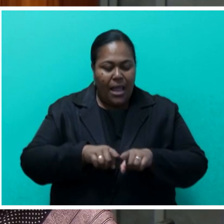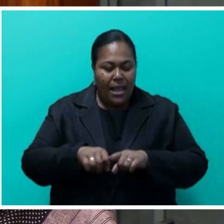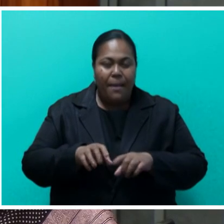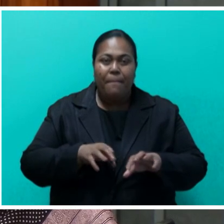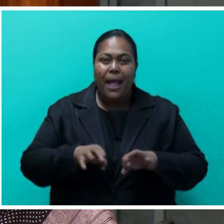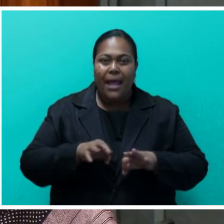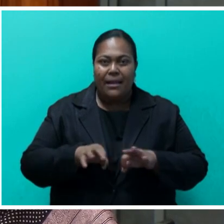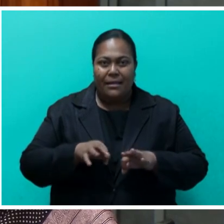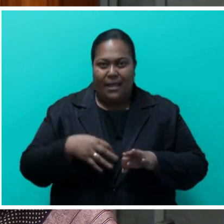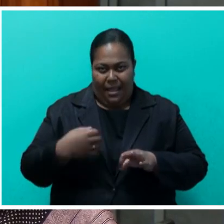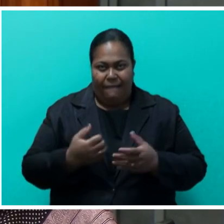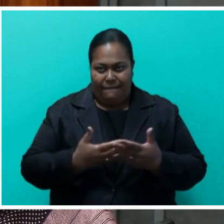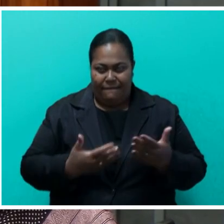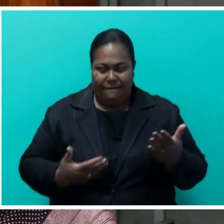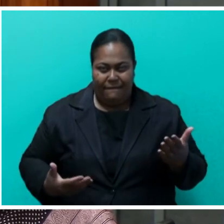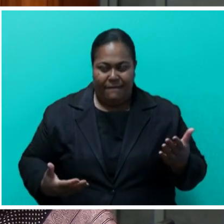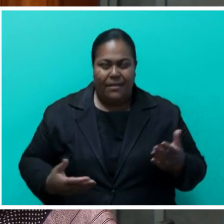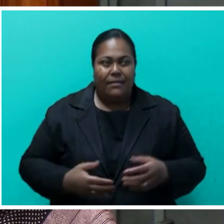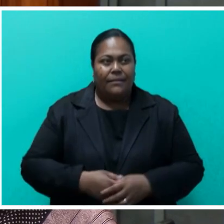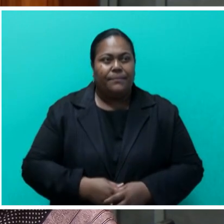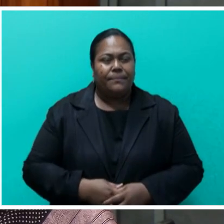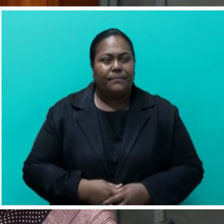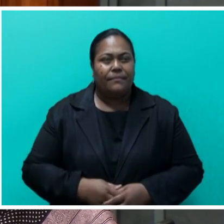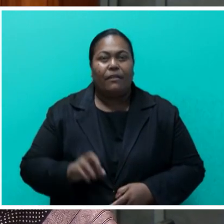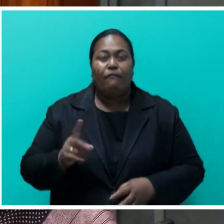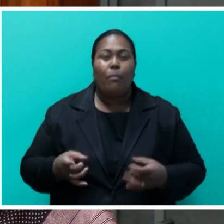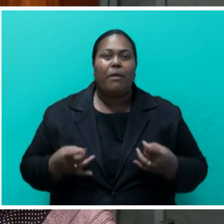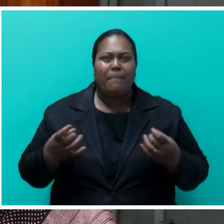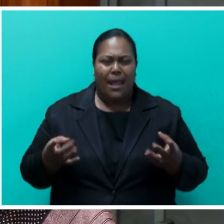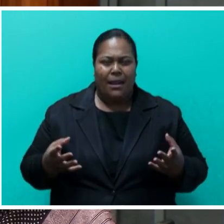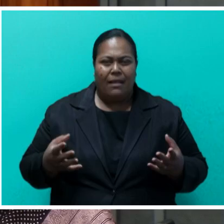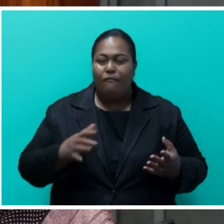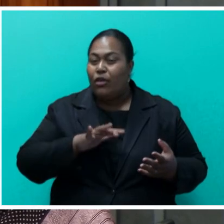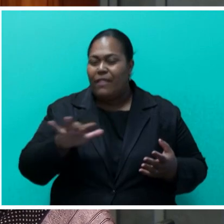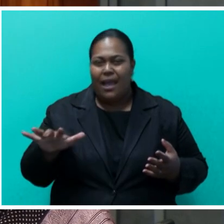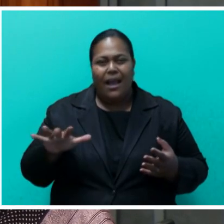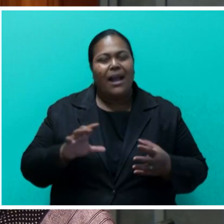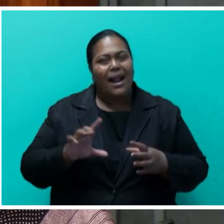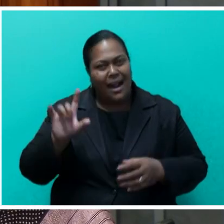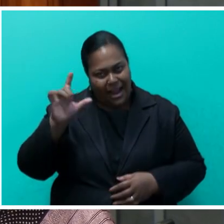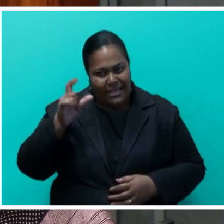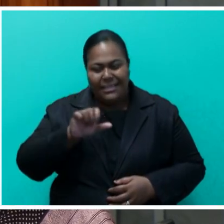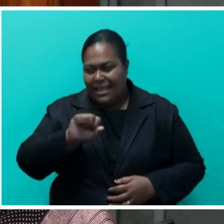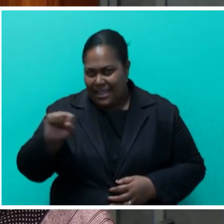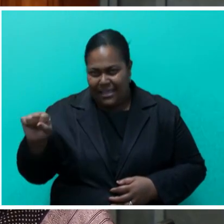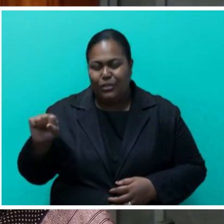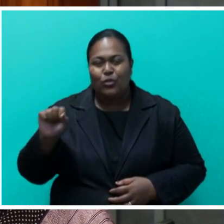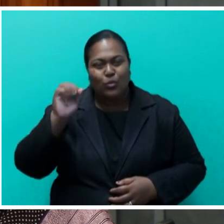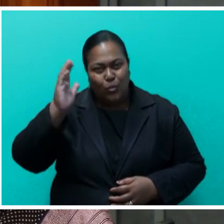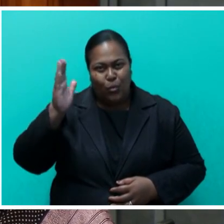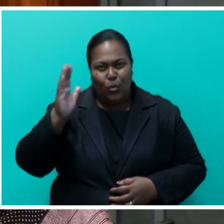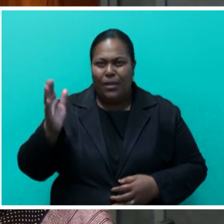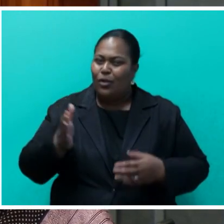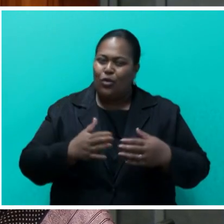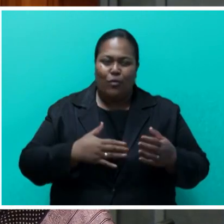set out in terms of preparing for their respective classes in their respective school, despite how far they